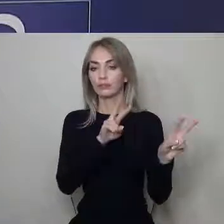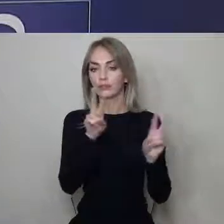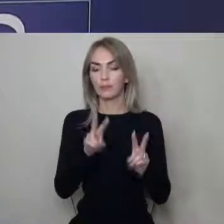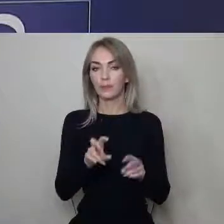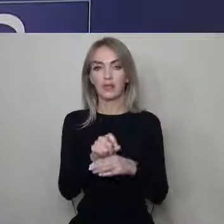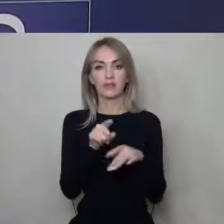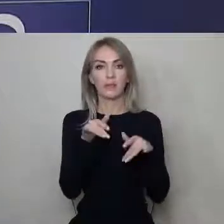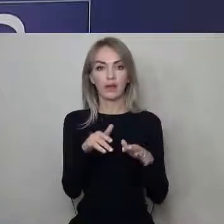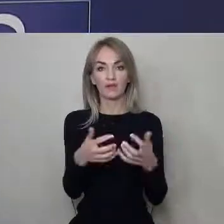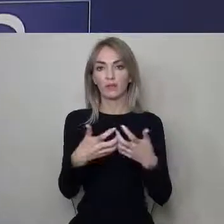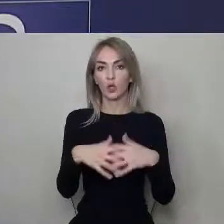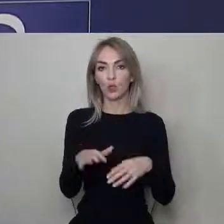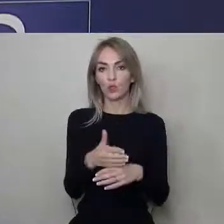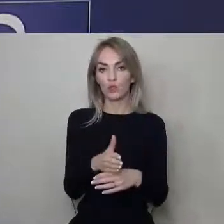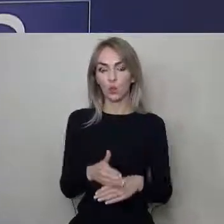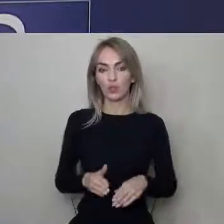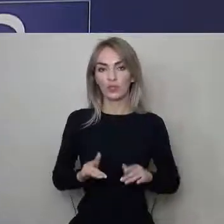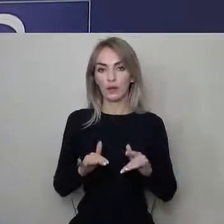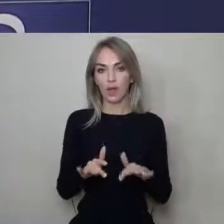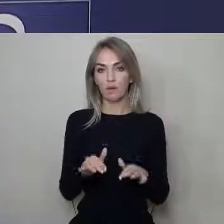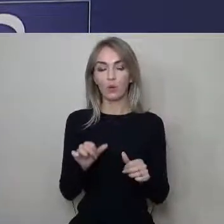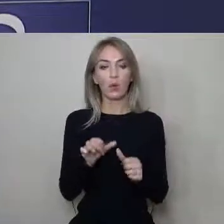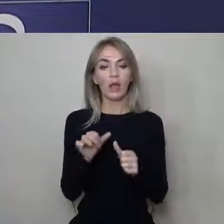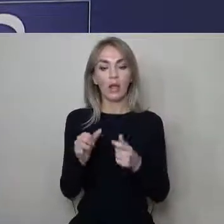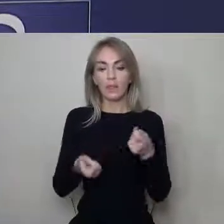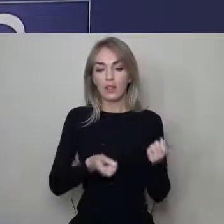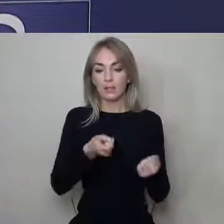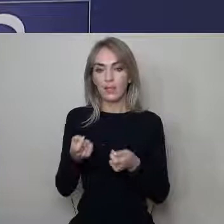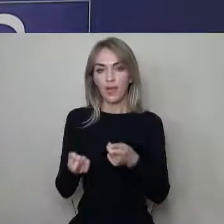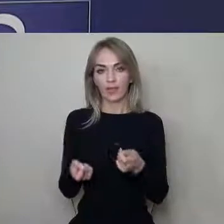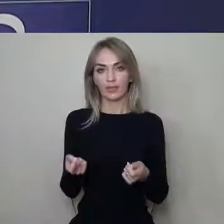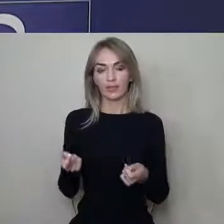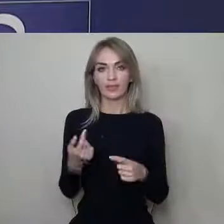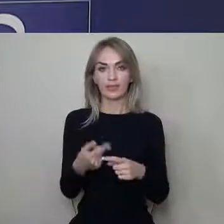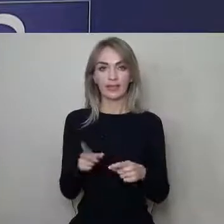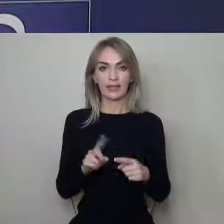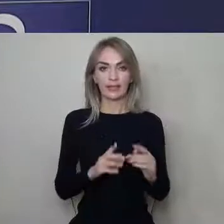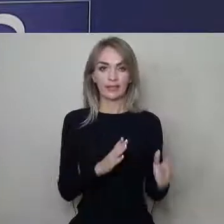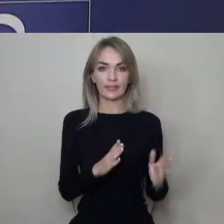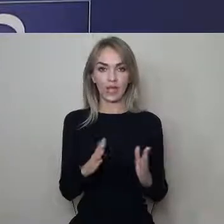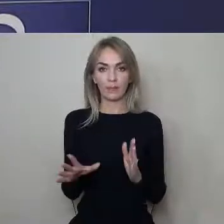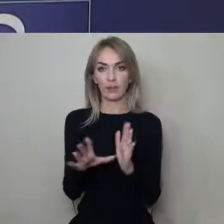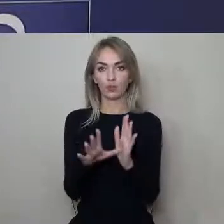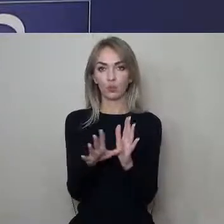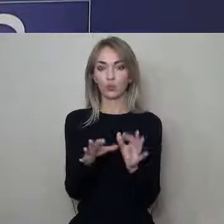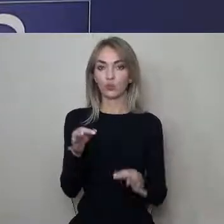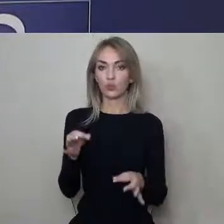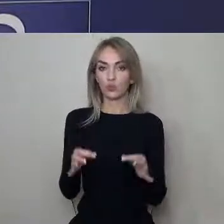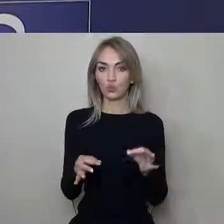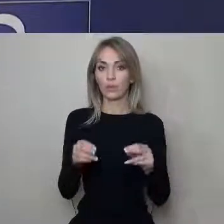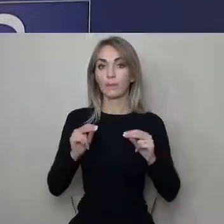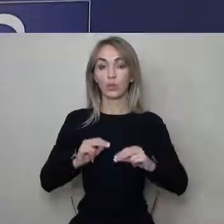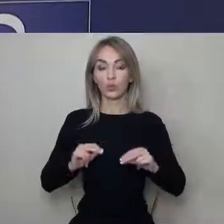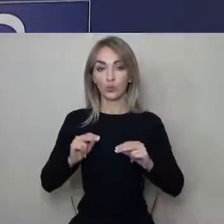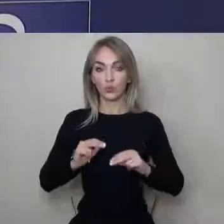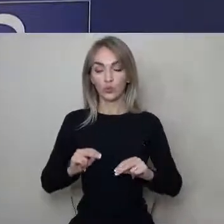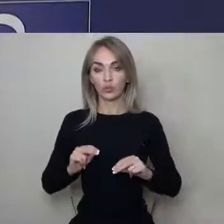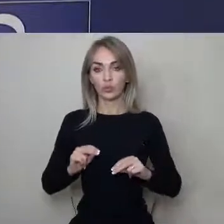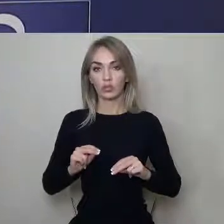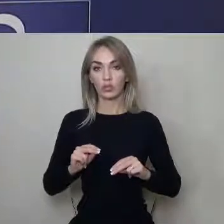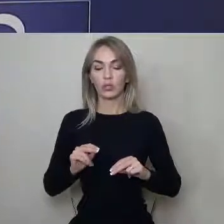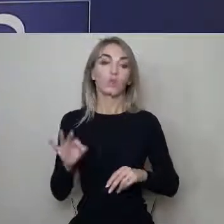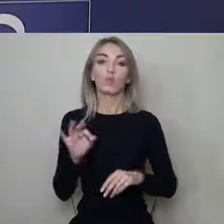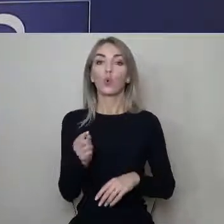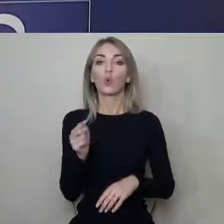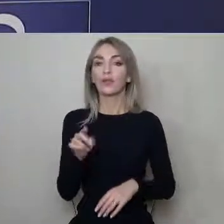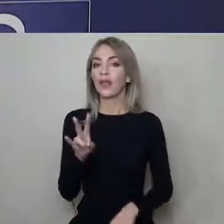follow the procedures related to specific cases, automatic signing of the cases. So some elements of the e-court